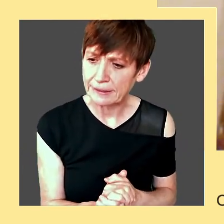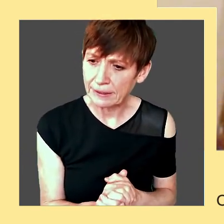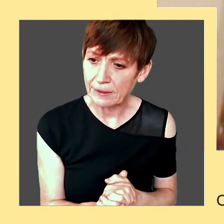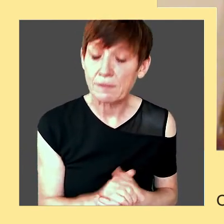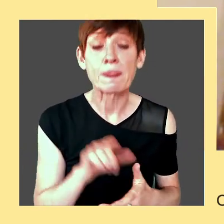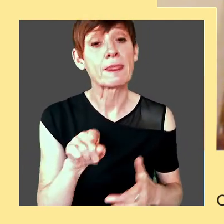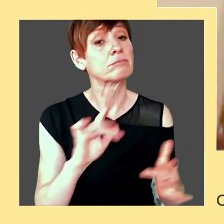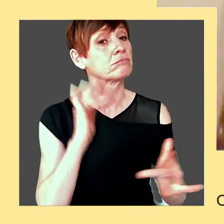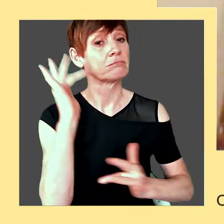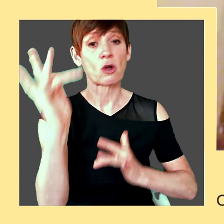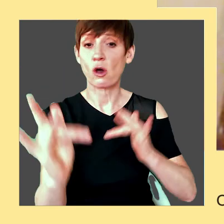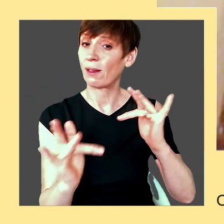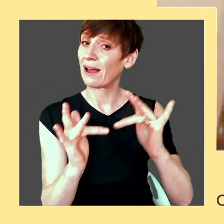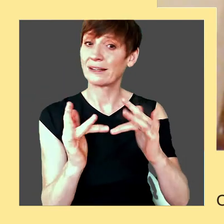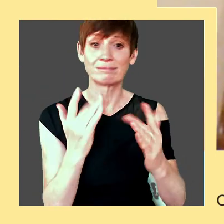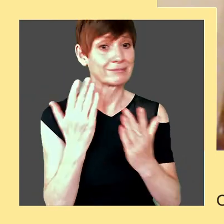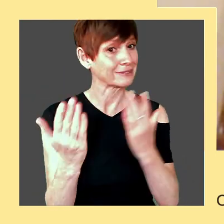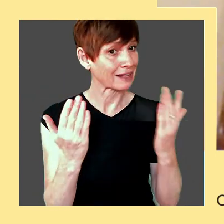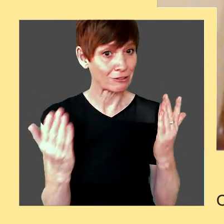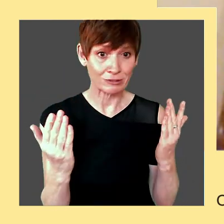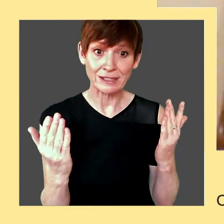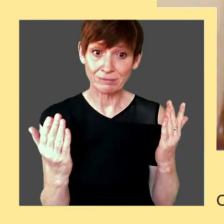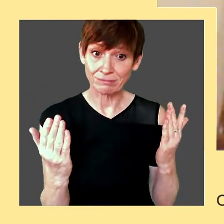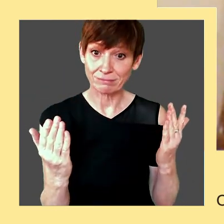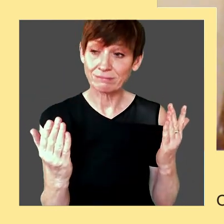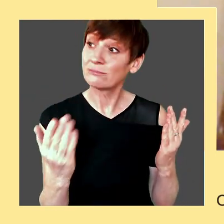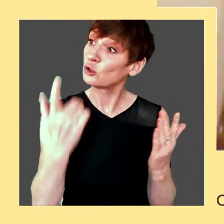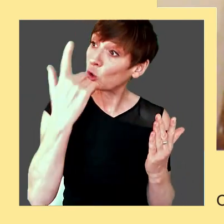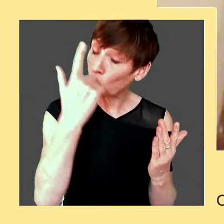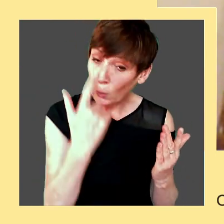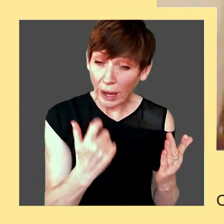virtual gallery, and people can.